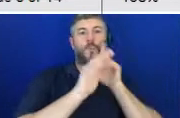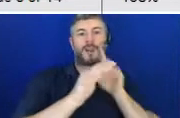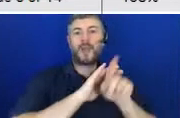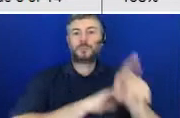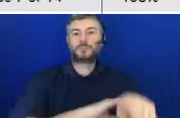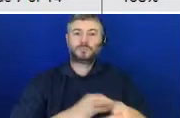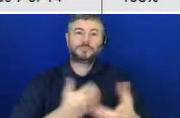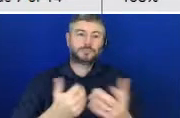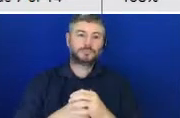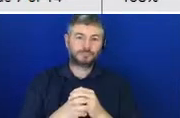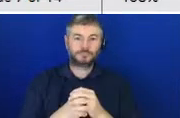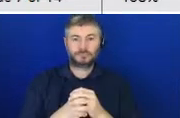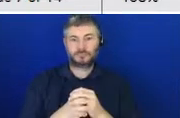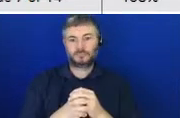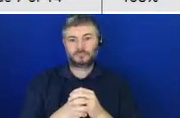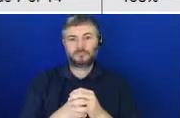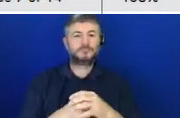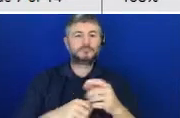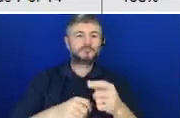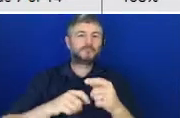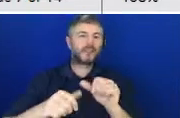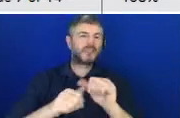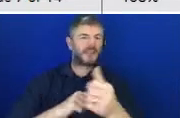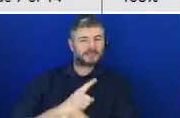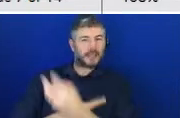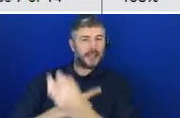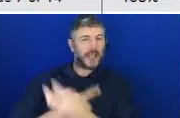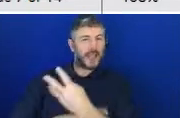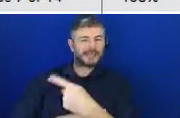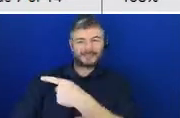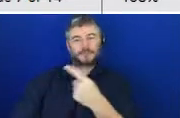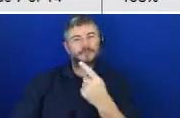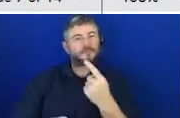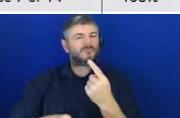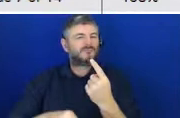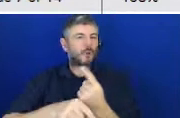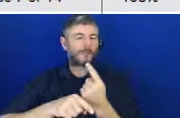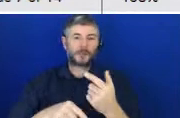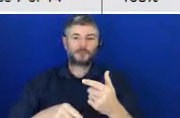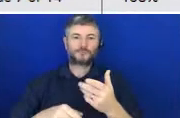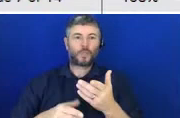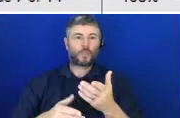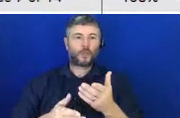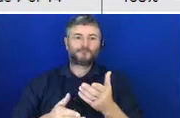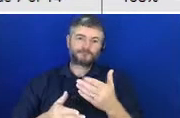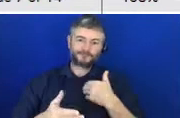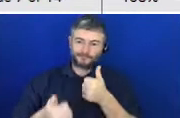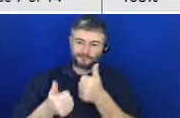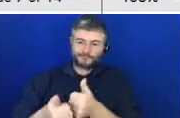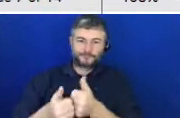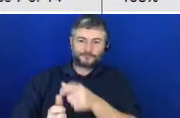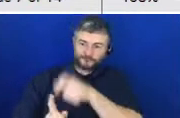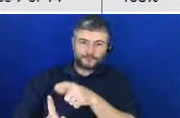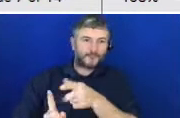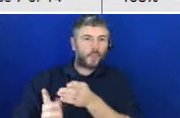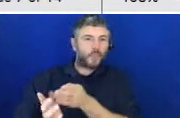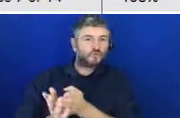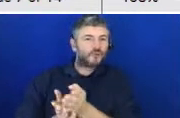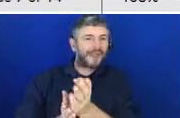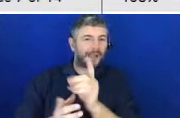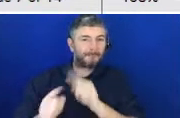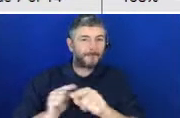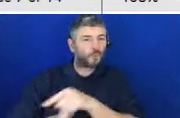So the next few slides are really just about the journey that we take our offenders through. Well, first of all, what we did was